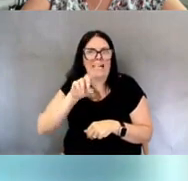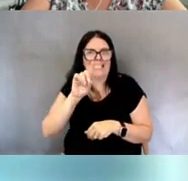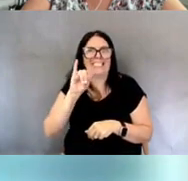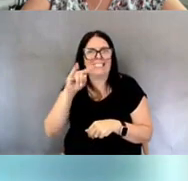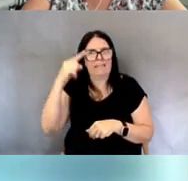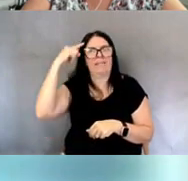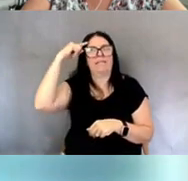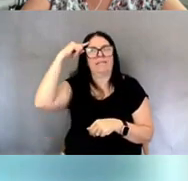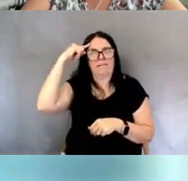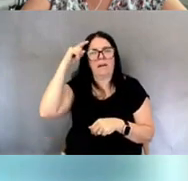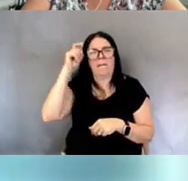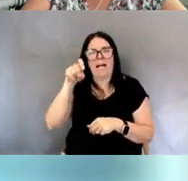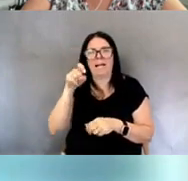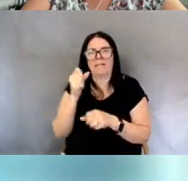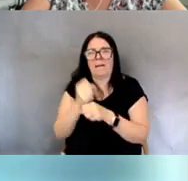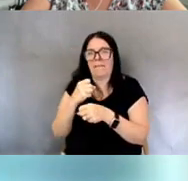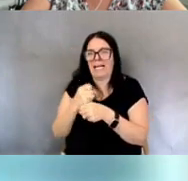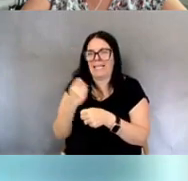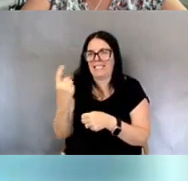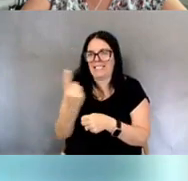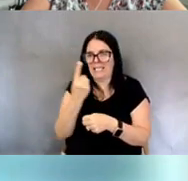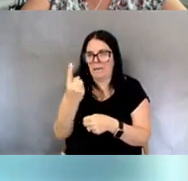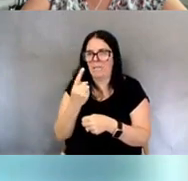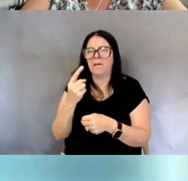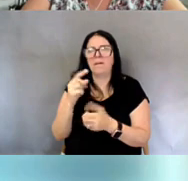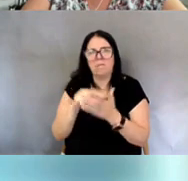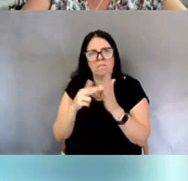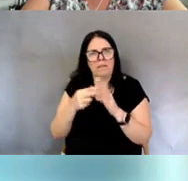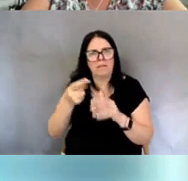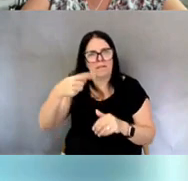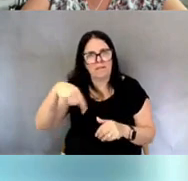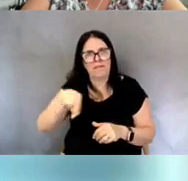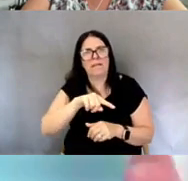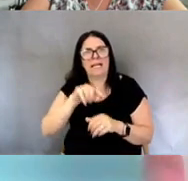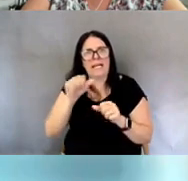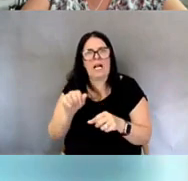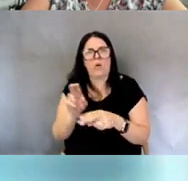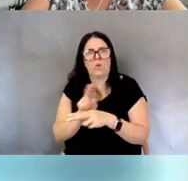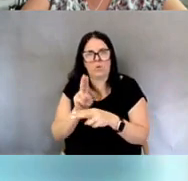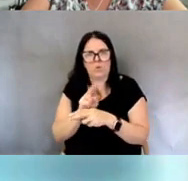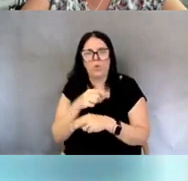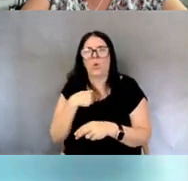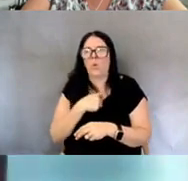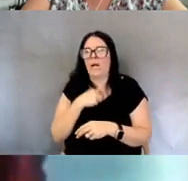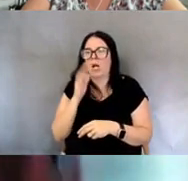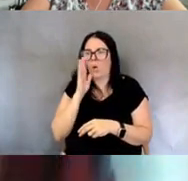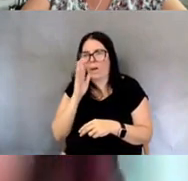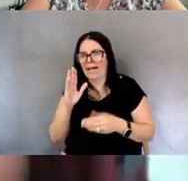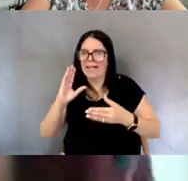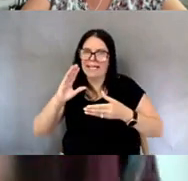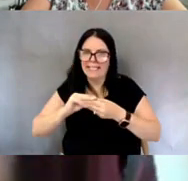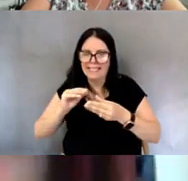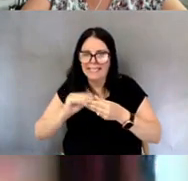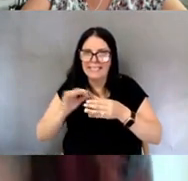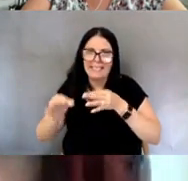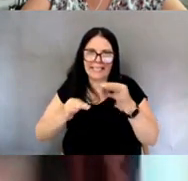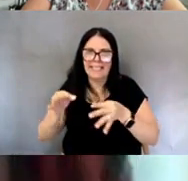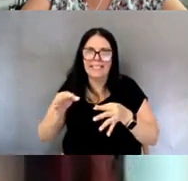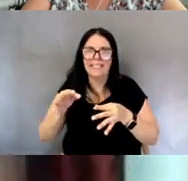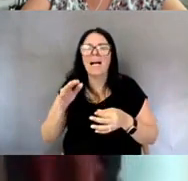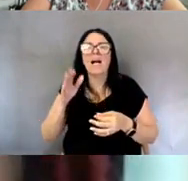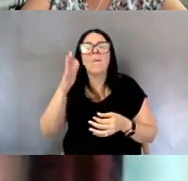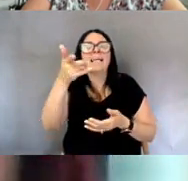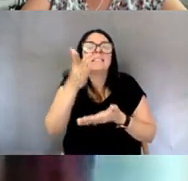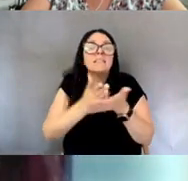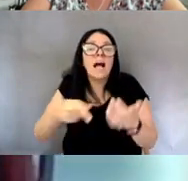to create a resource that could be we're going to jump on and all I want are the resources in